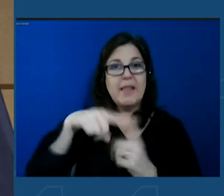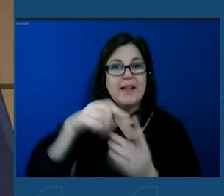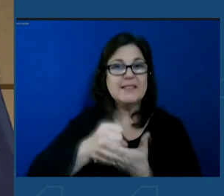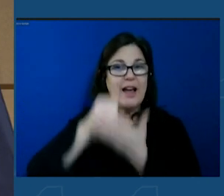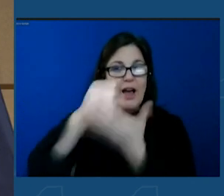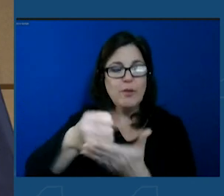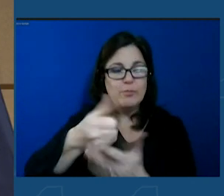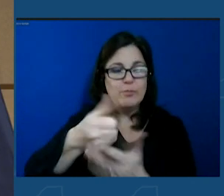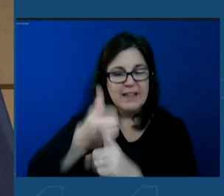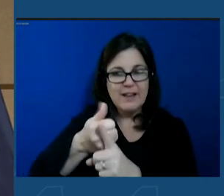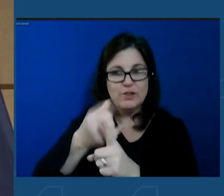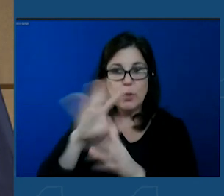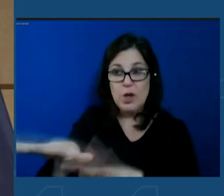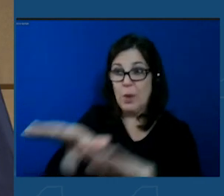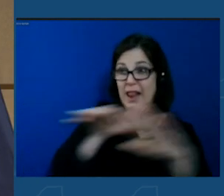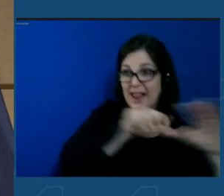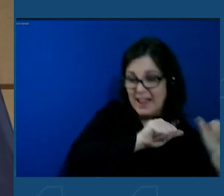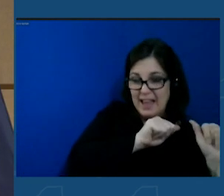place.